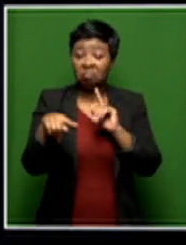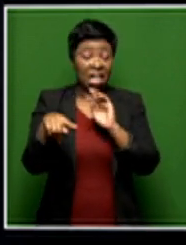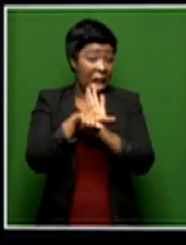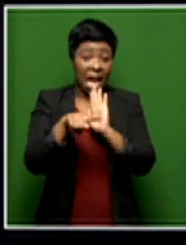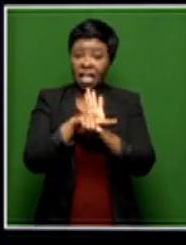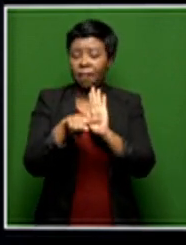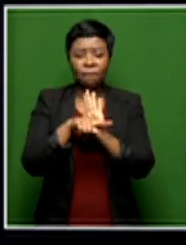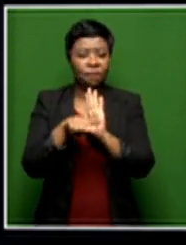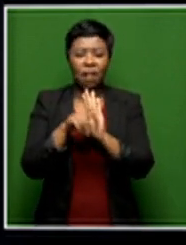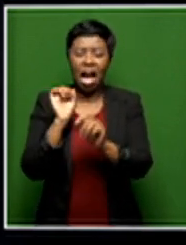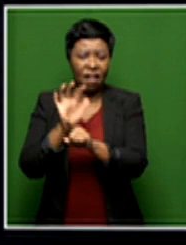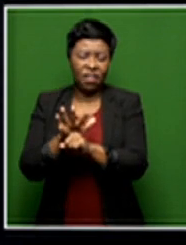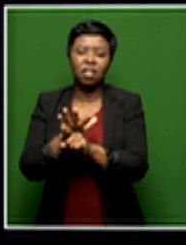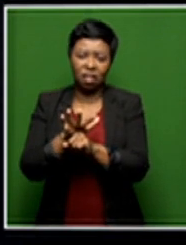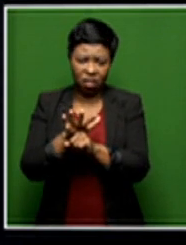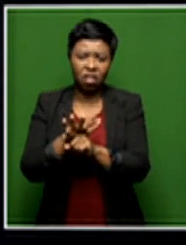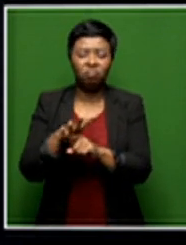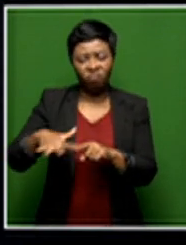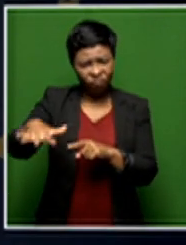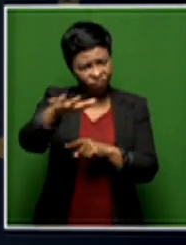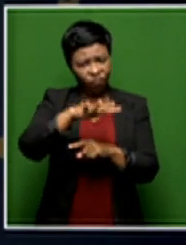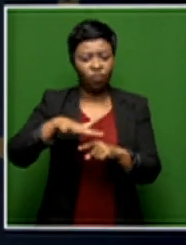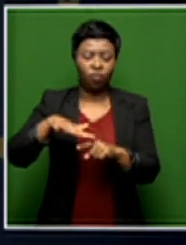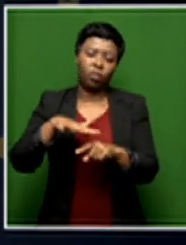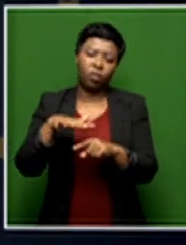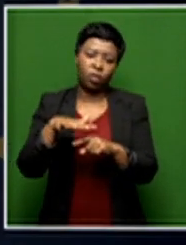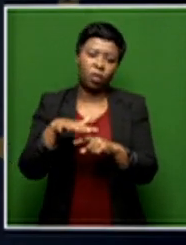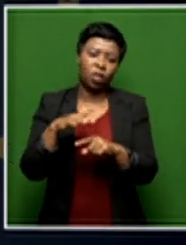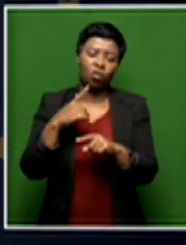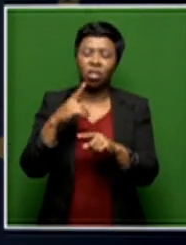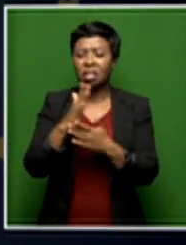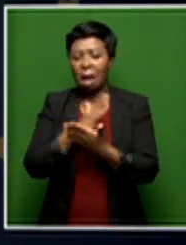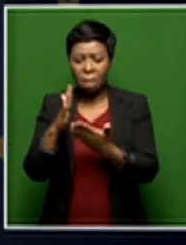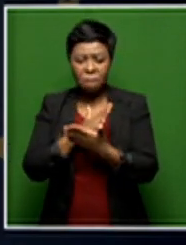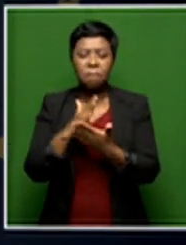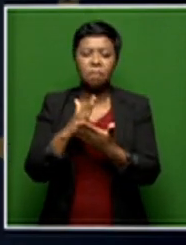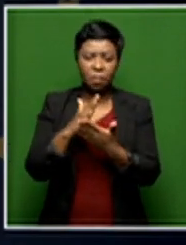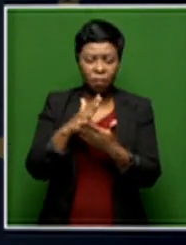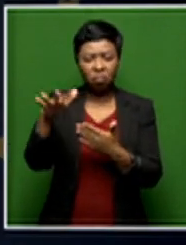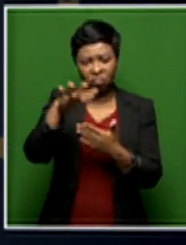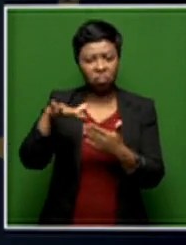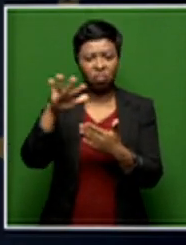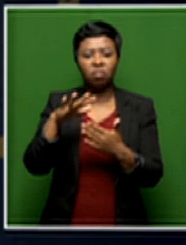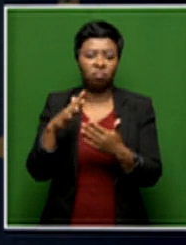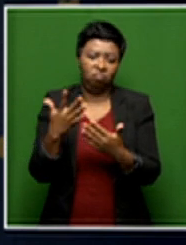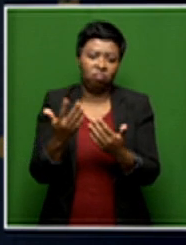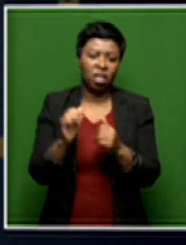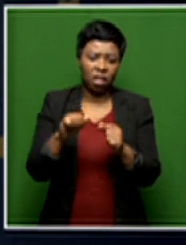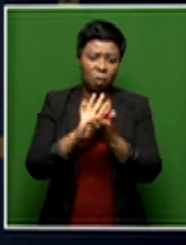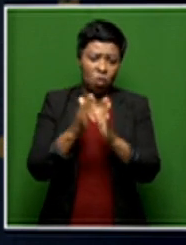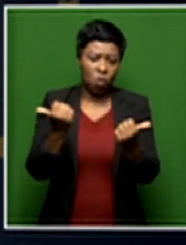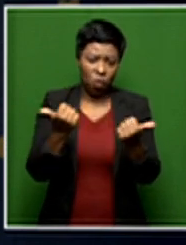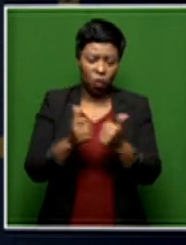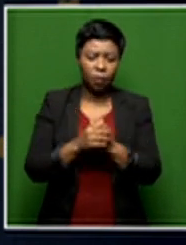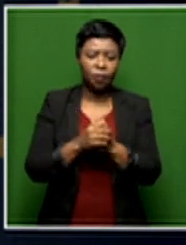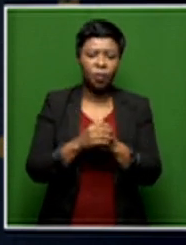affected our pollinators by about 60% sometimes for some plants where their fruit set and everything is reduced. And